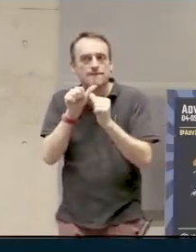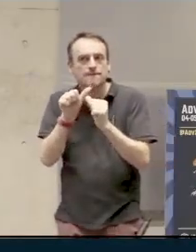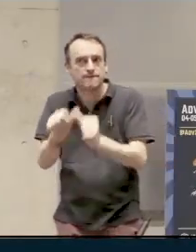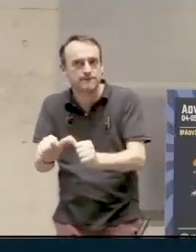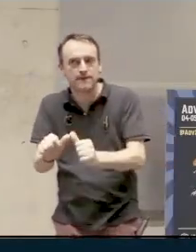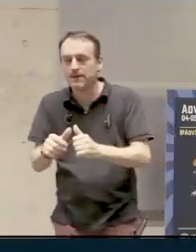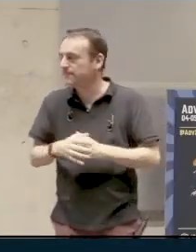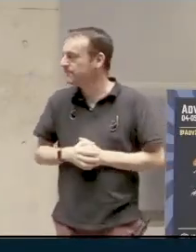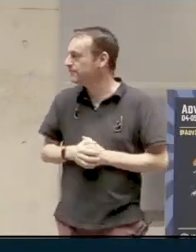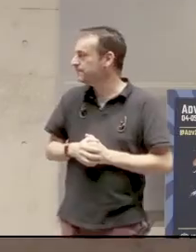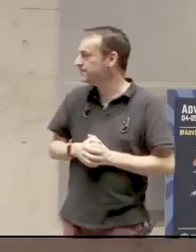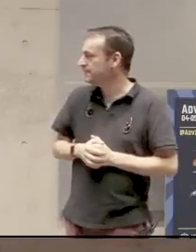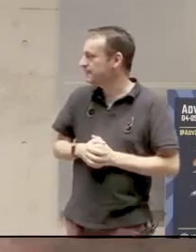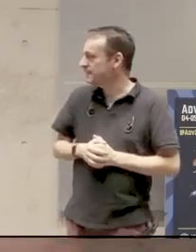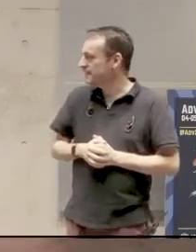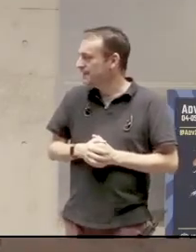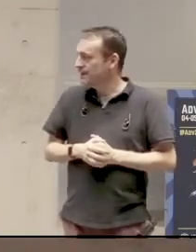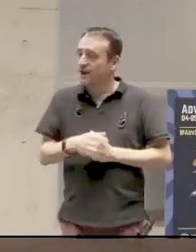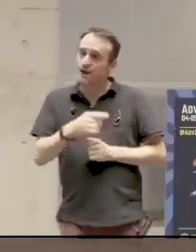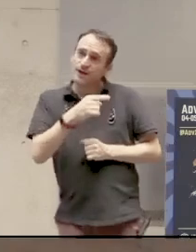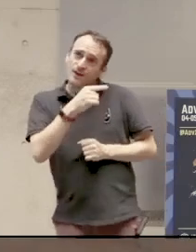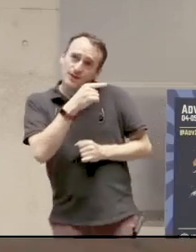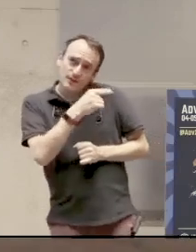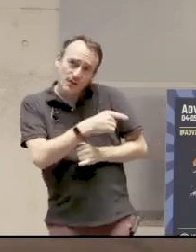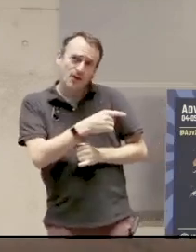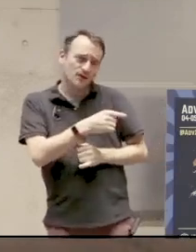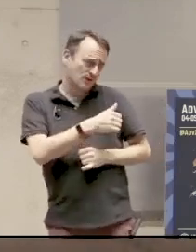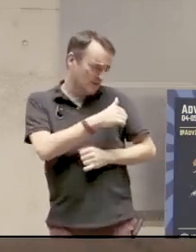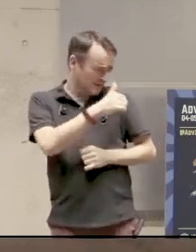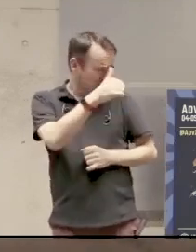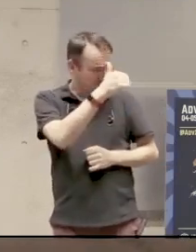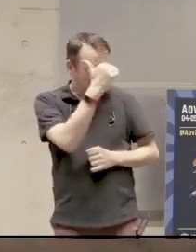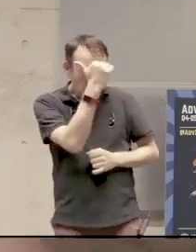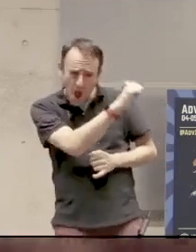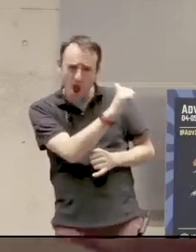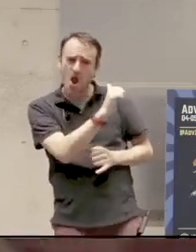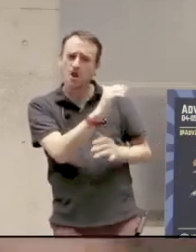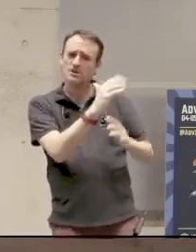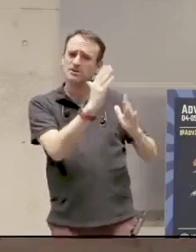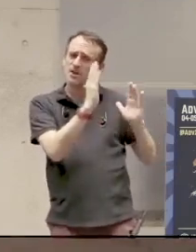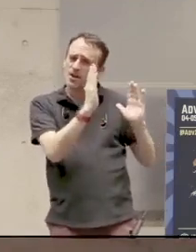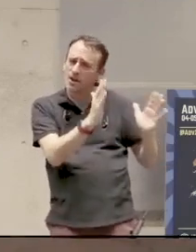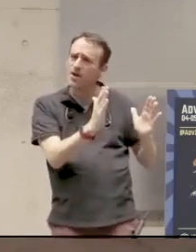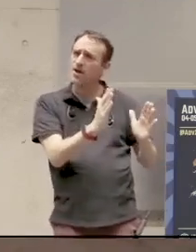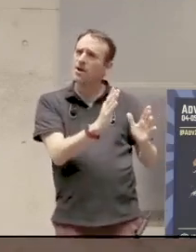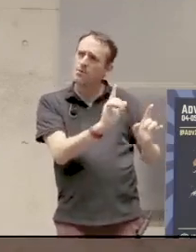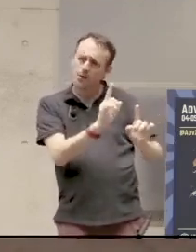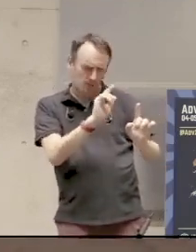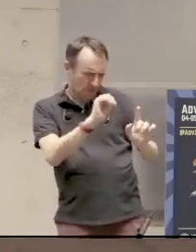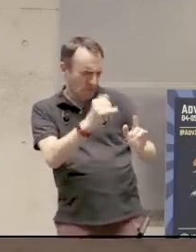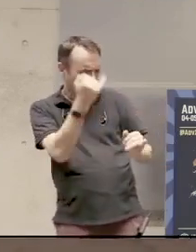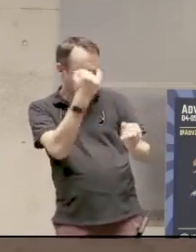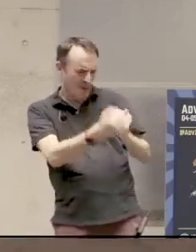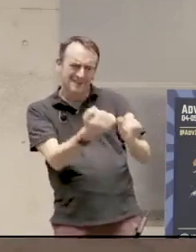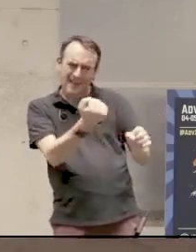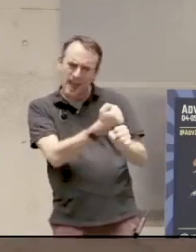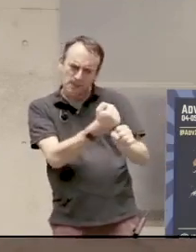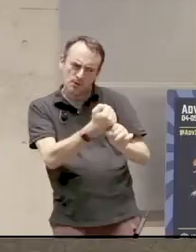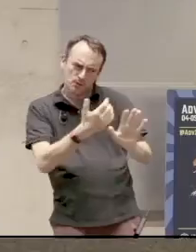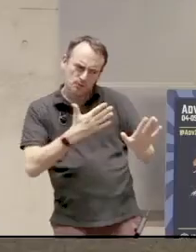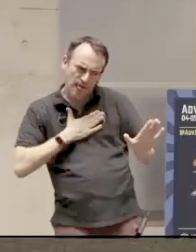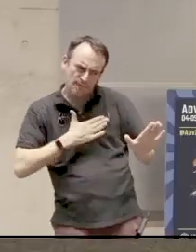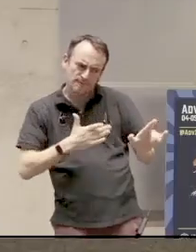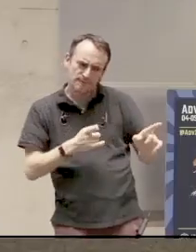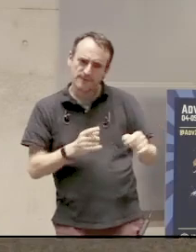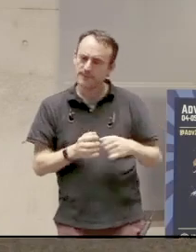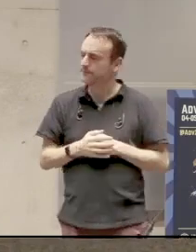since you're so smart and remembered the order of the questions, Giles, I'm going to come to you. What is the absolute worst game that you love?